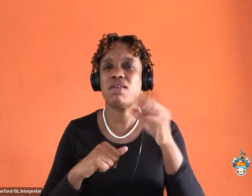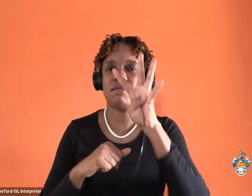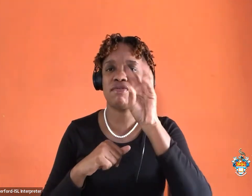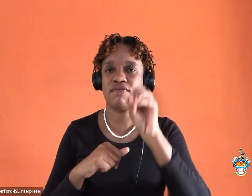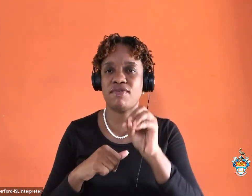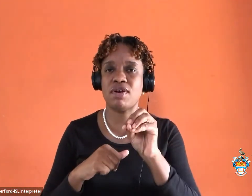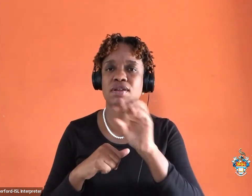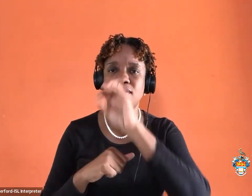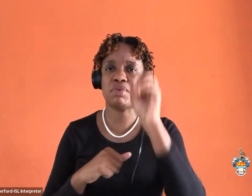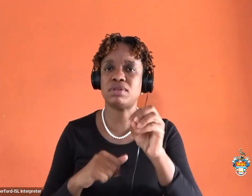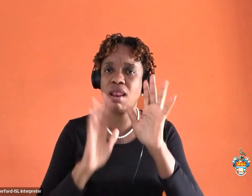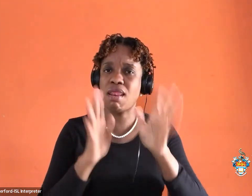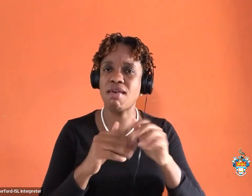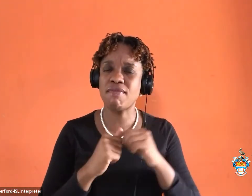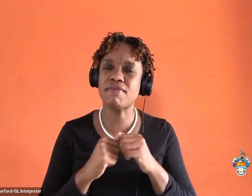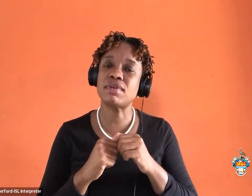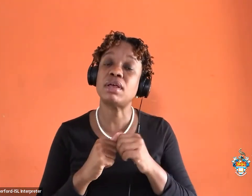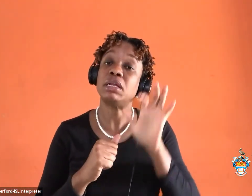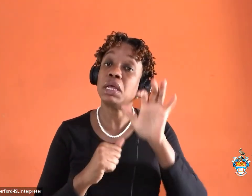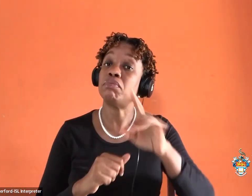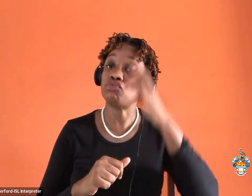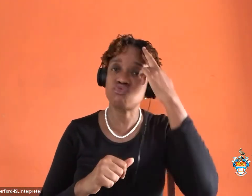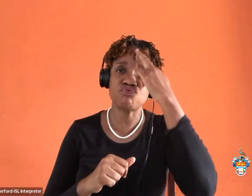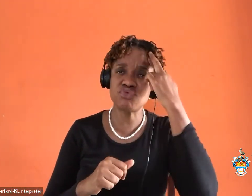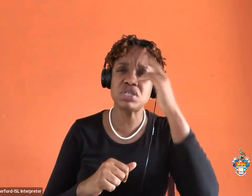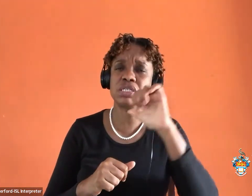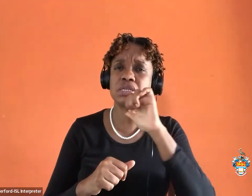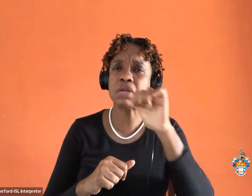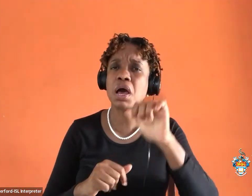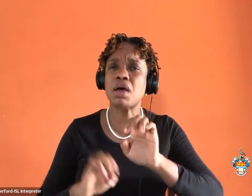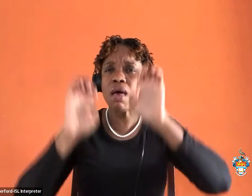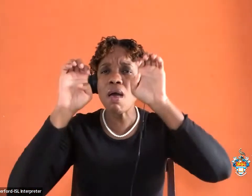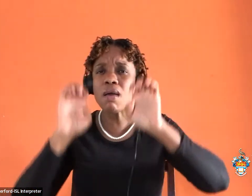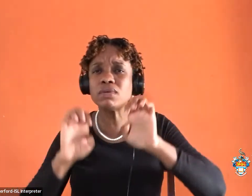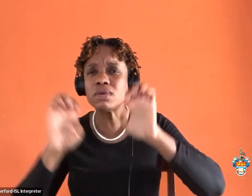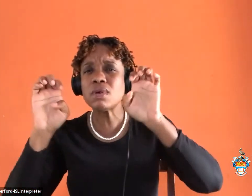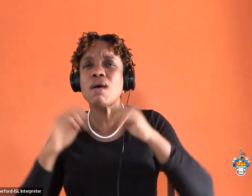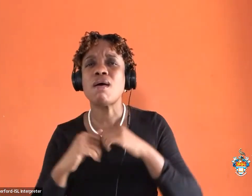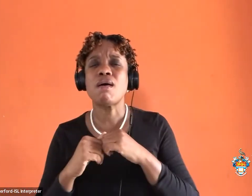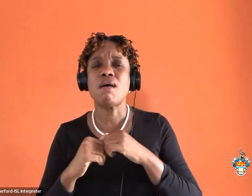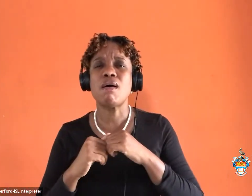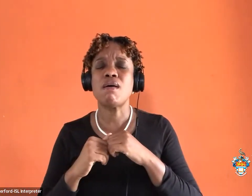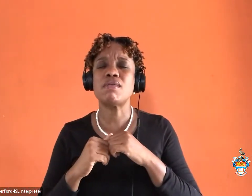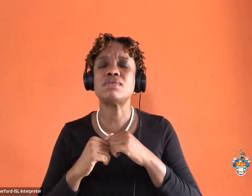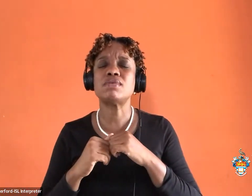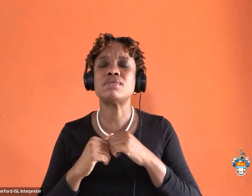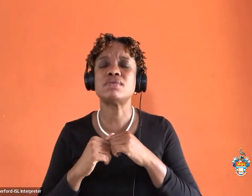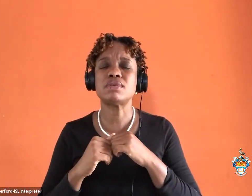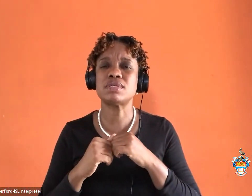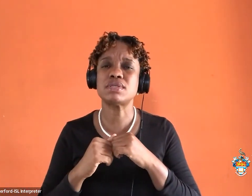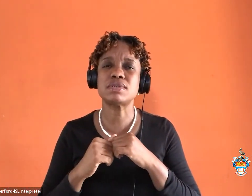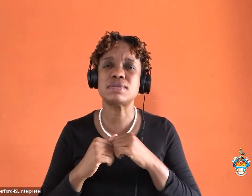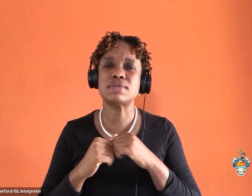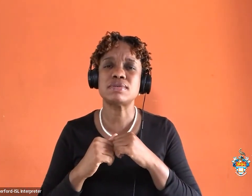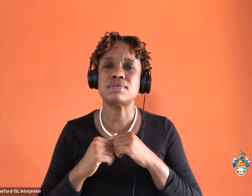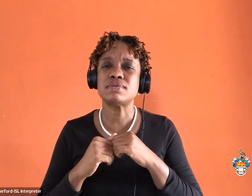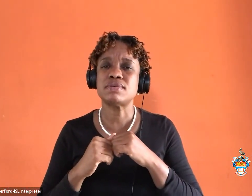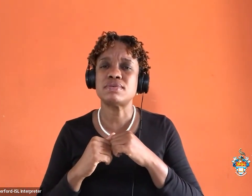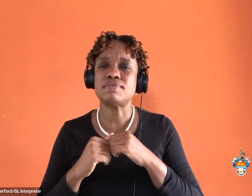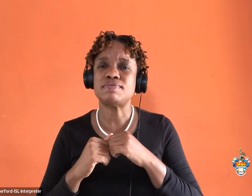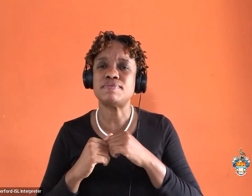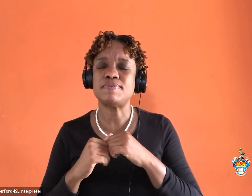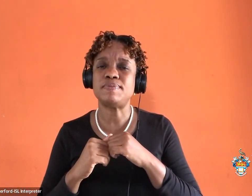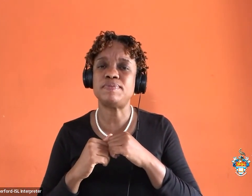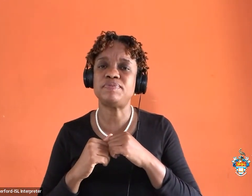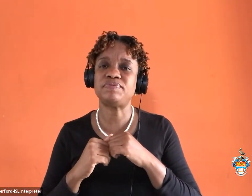some of the reasons that they provided that they were not able to engage in physical activity would have been based on the